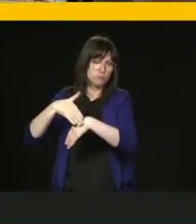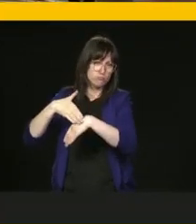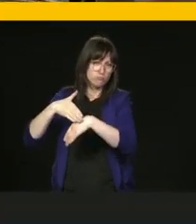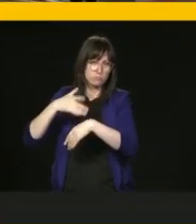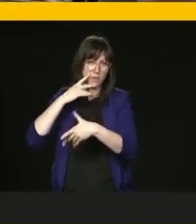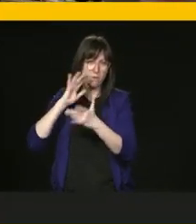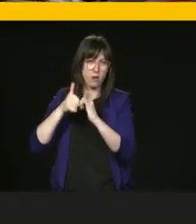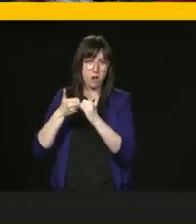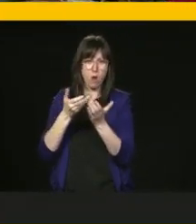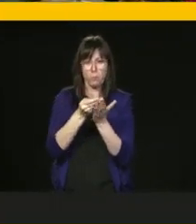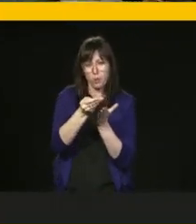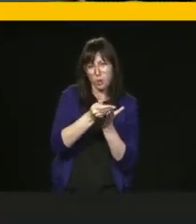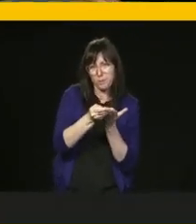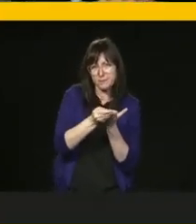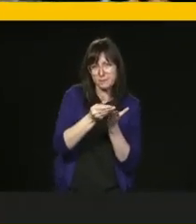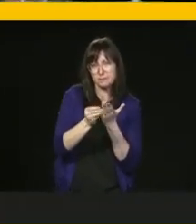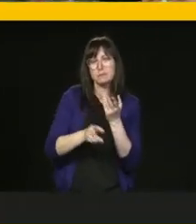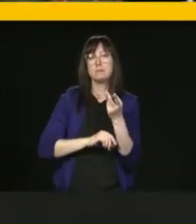the distribution side.